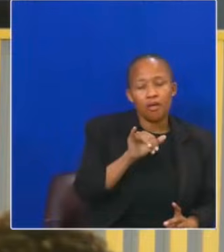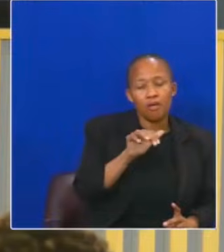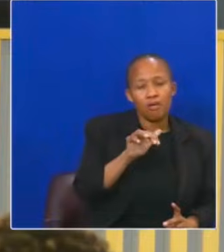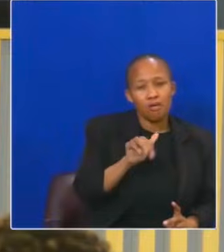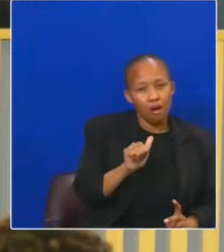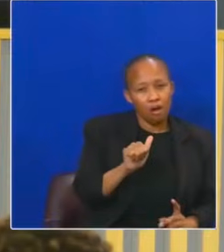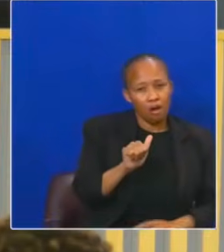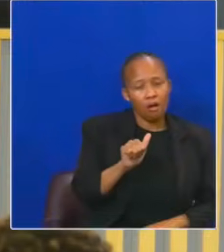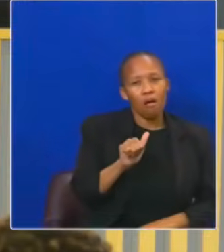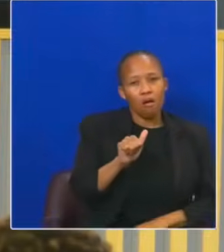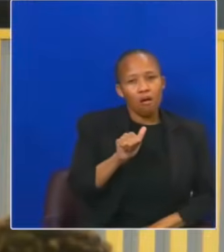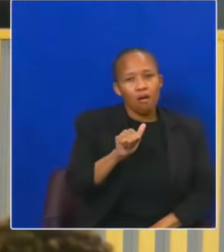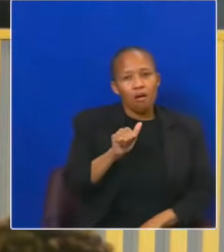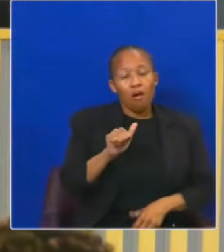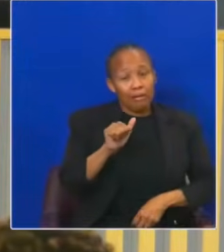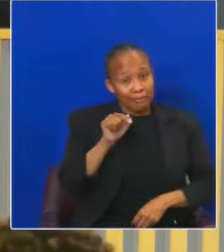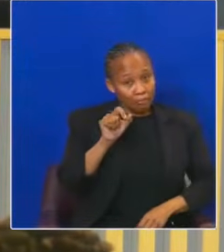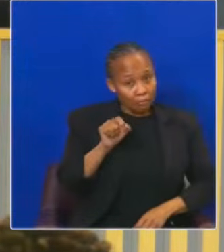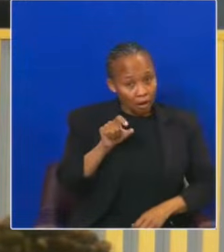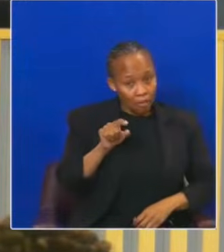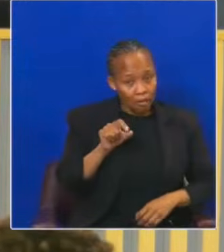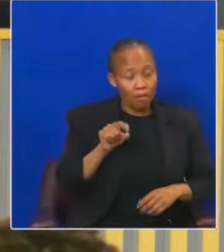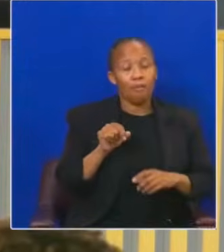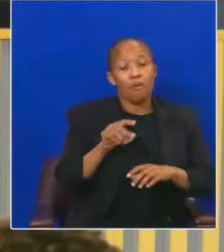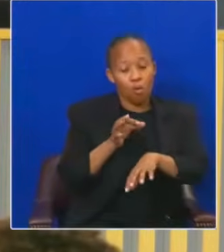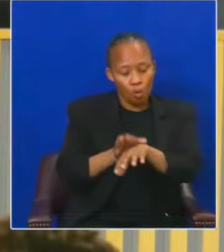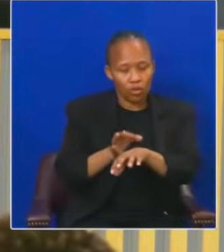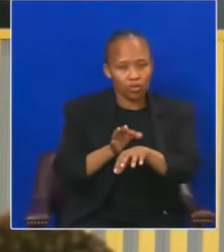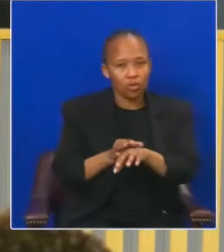open cases against the police for.